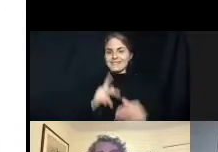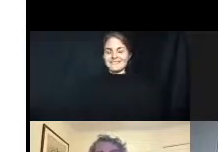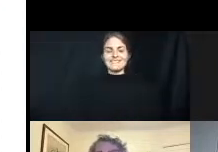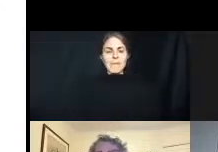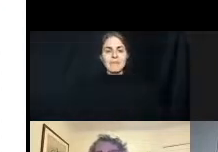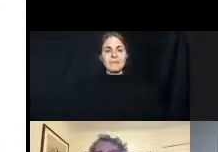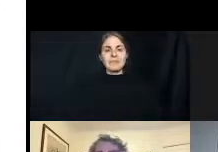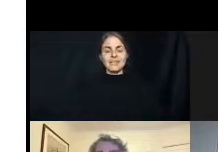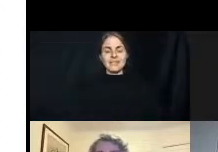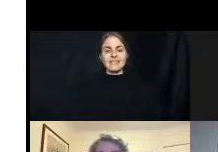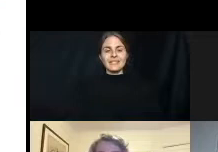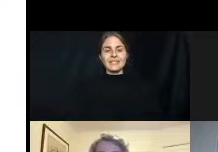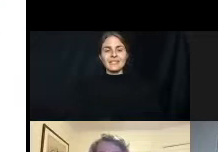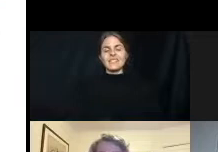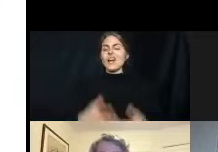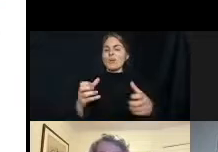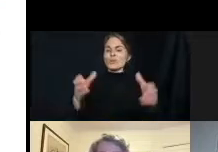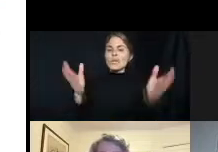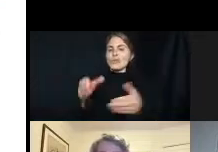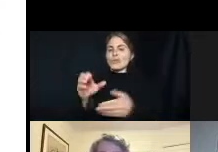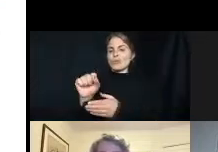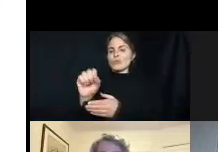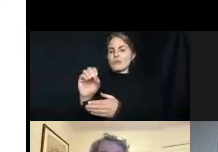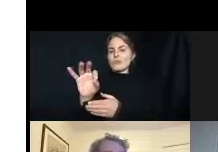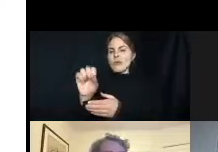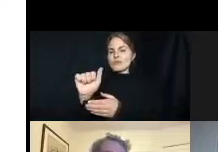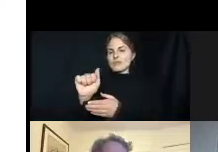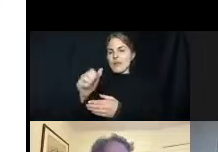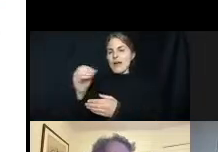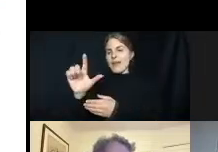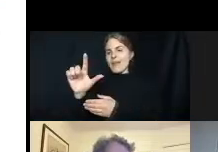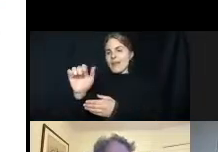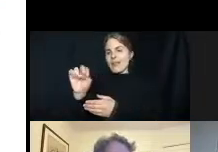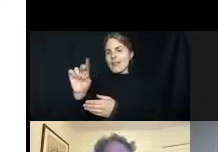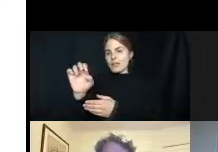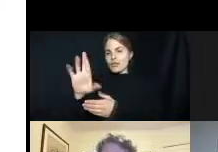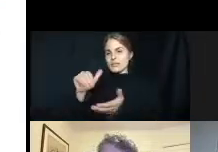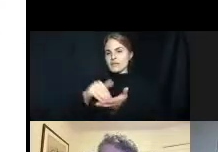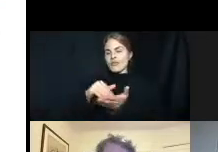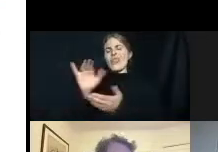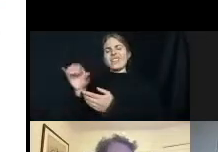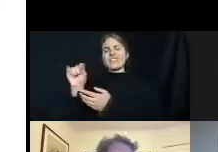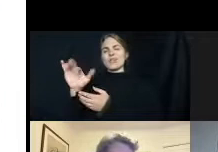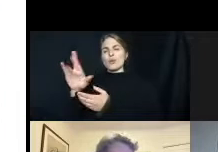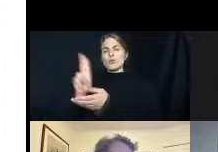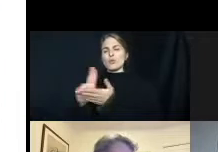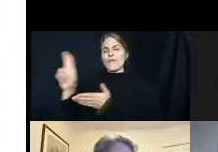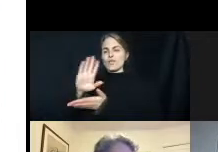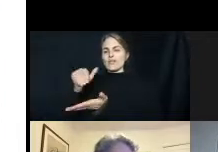So I was just going to introduce SOFSA and the Lender Center. The Lender Center is a Syracuse University center